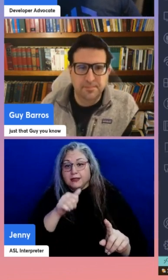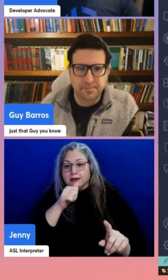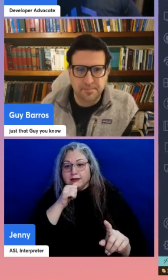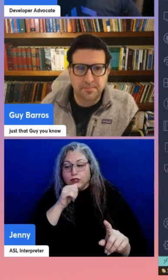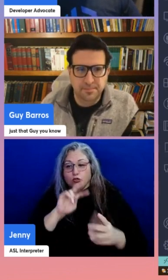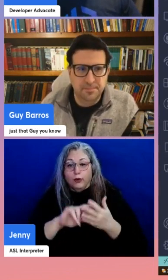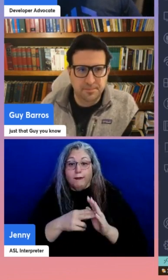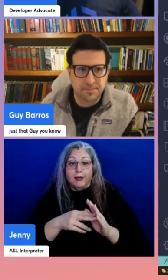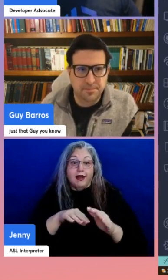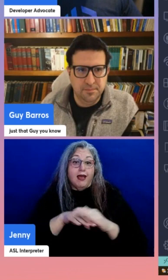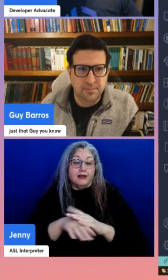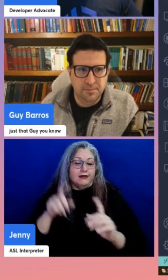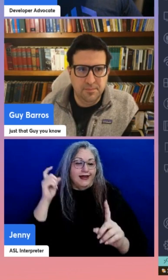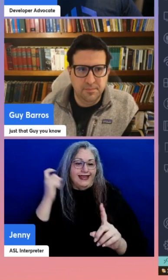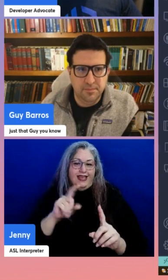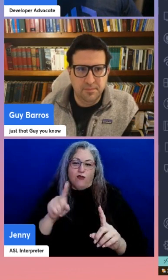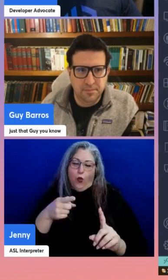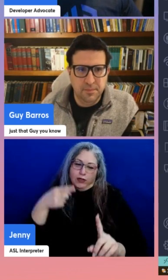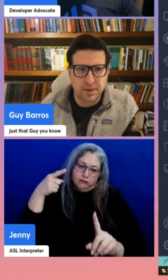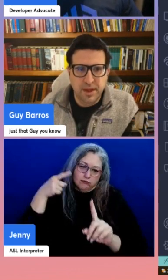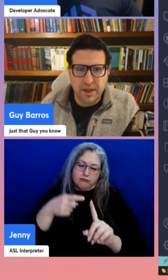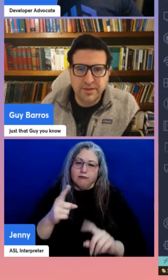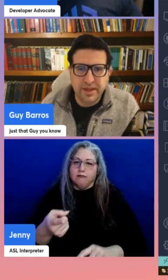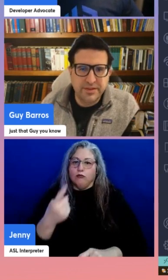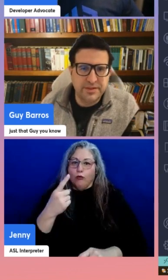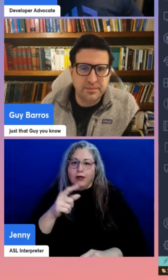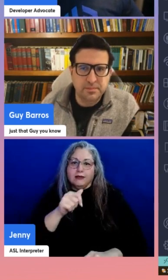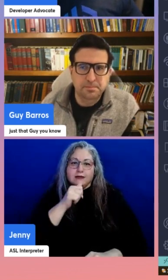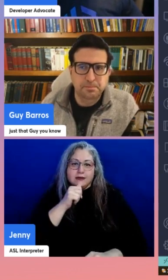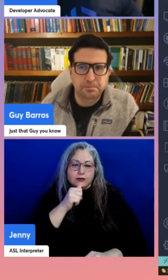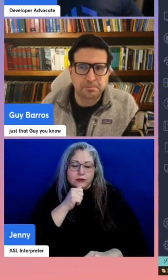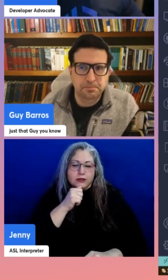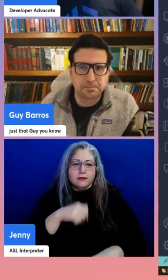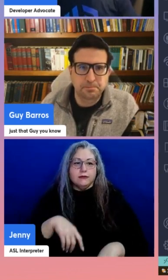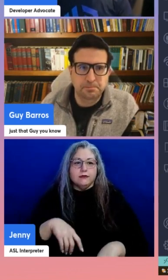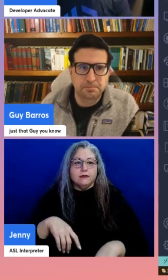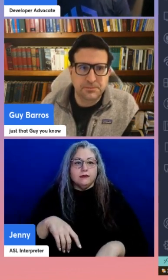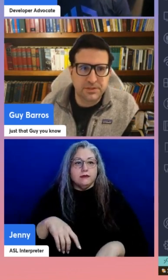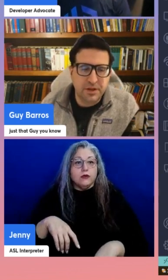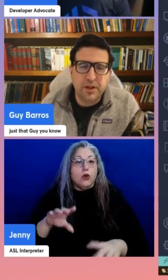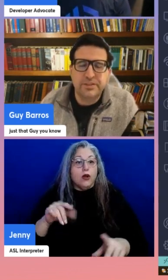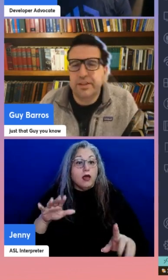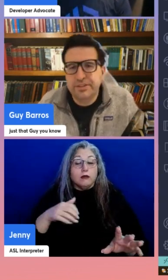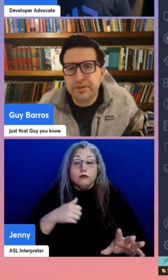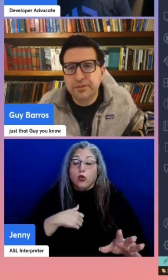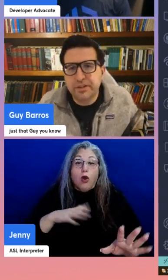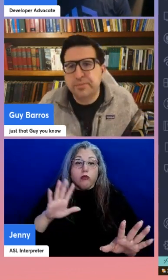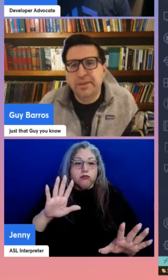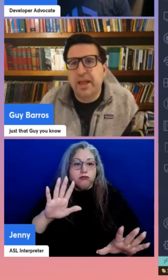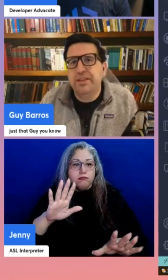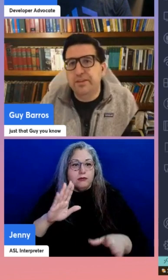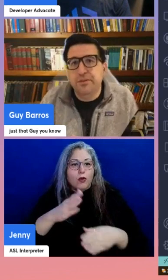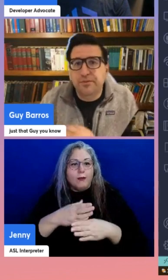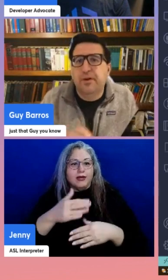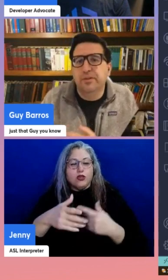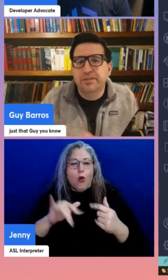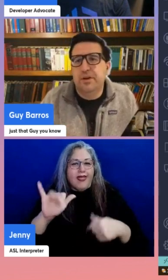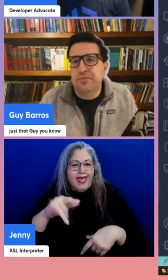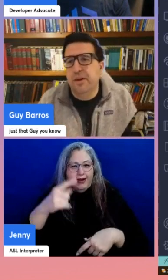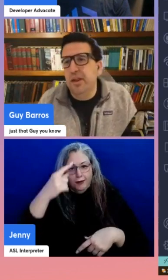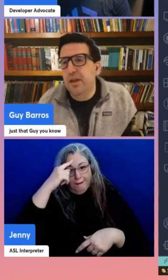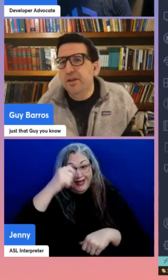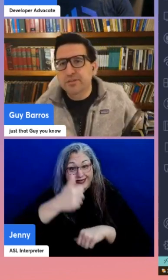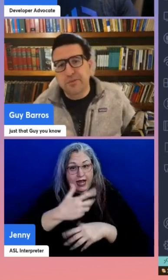access to that dynamic secret. And the way that oh, sorry, go on. So now it's that zero trust mentality to